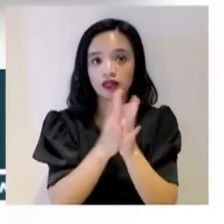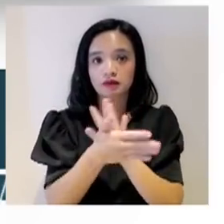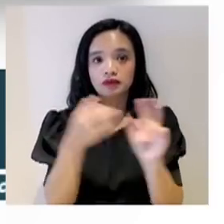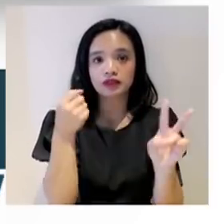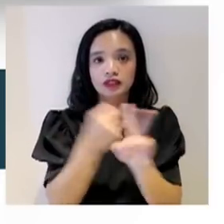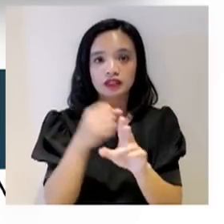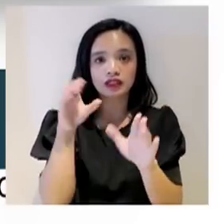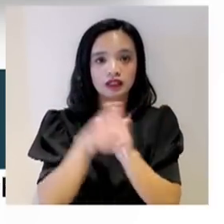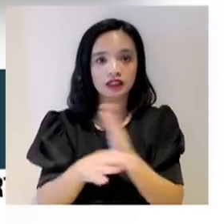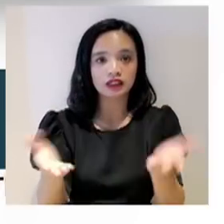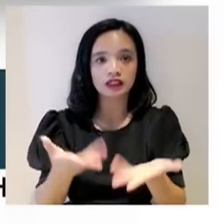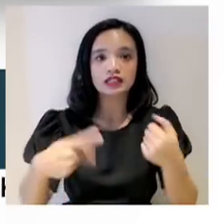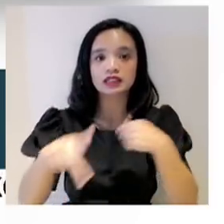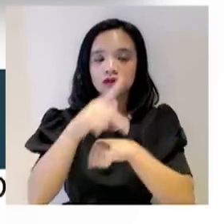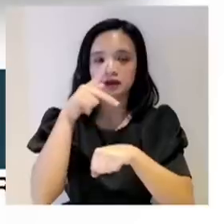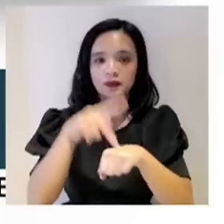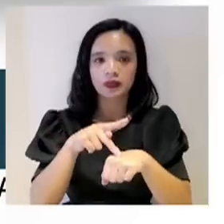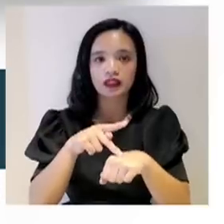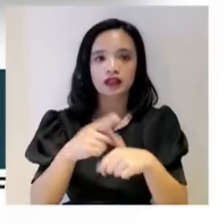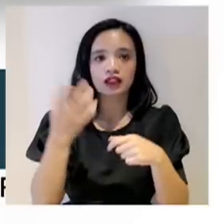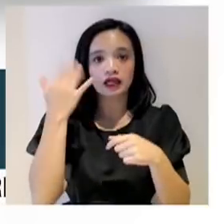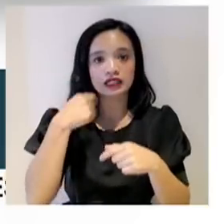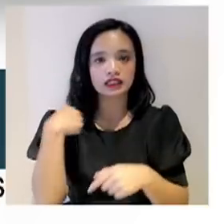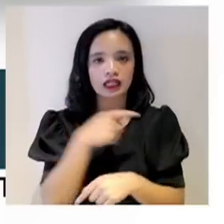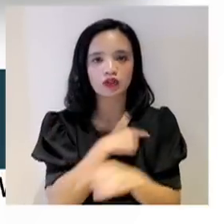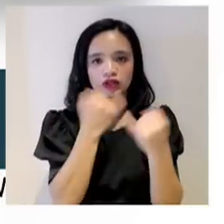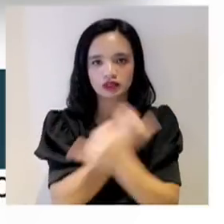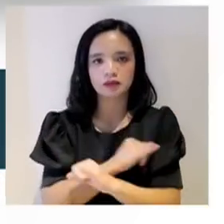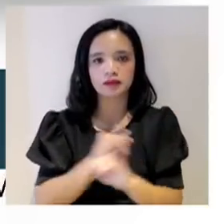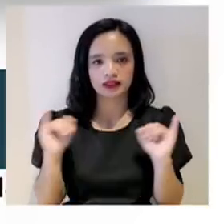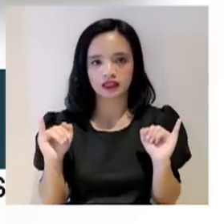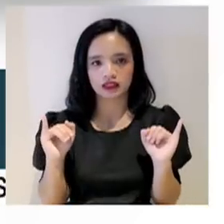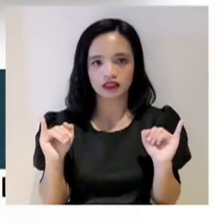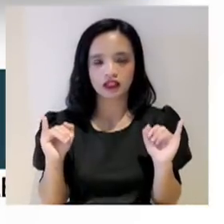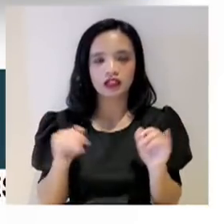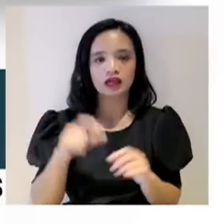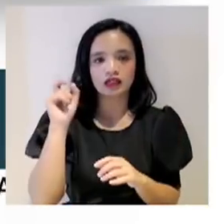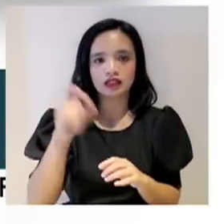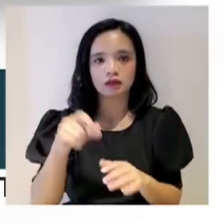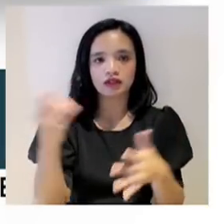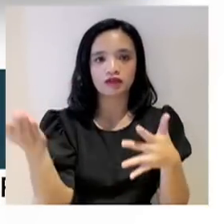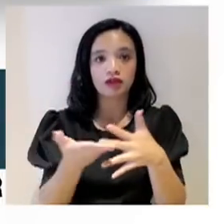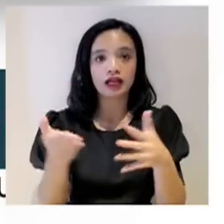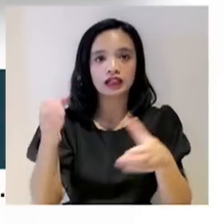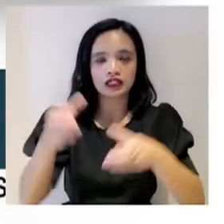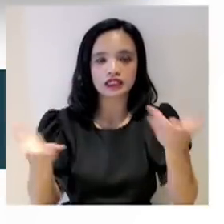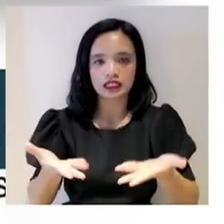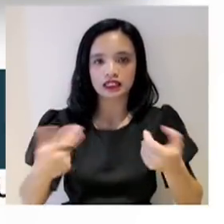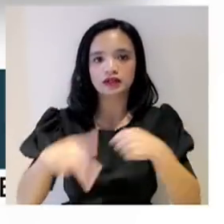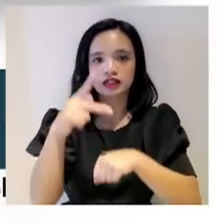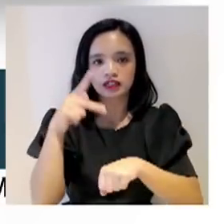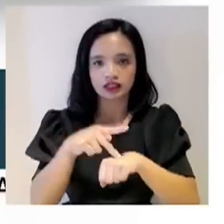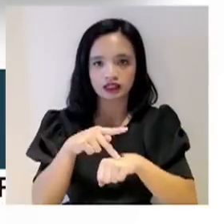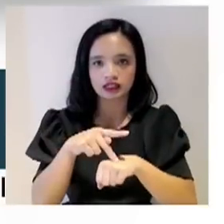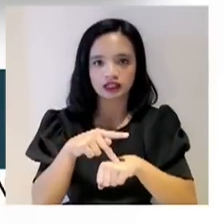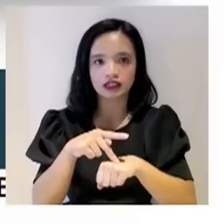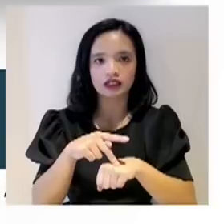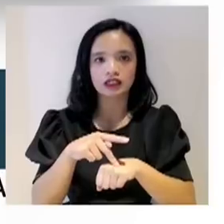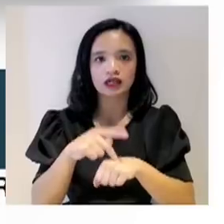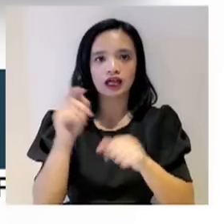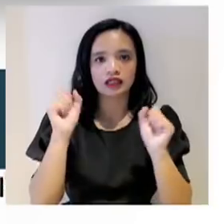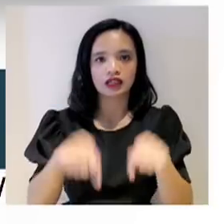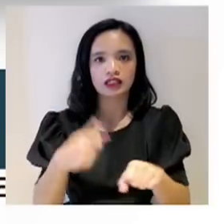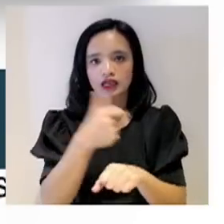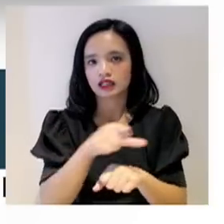of the Philippines, because we are a sovereign and independent state, should file their cases here in the Philippines, and he would face them anytime, anywhere,